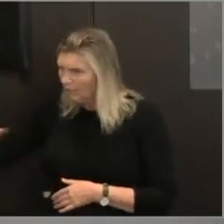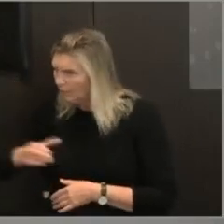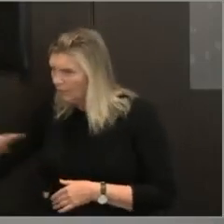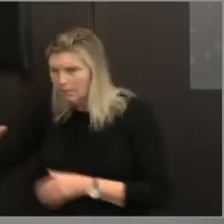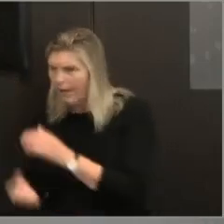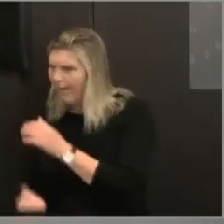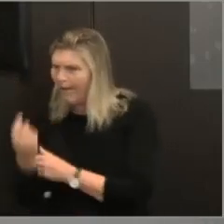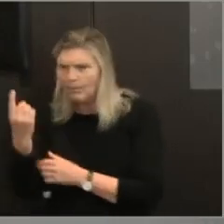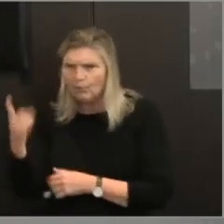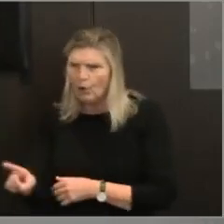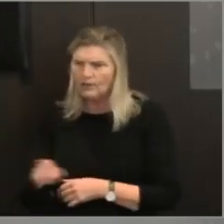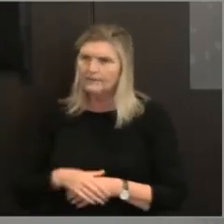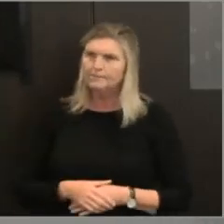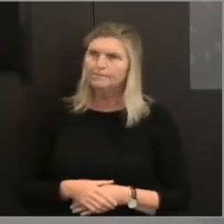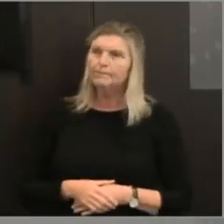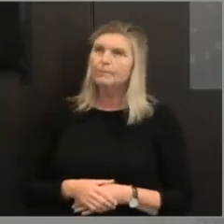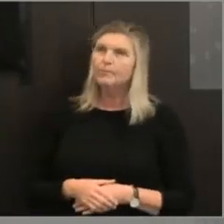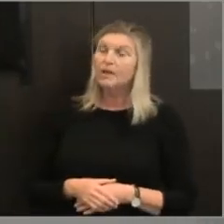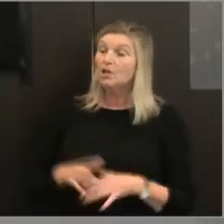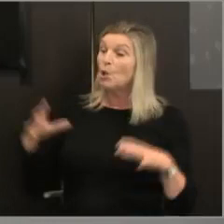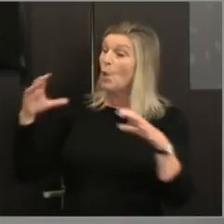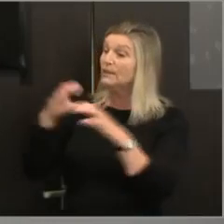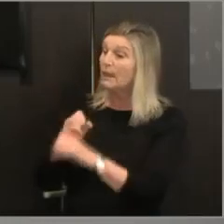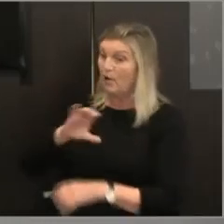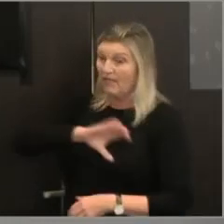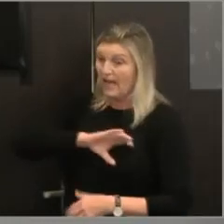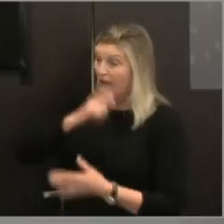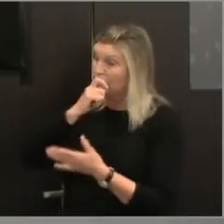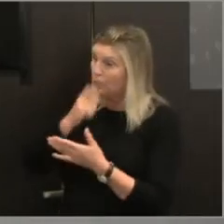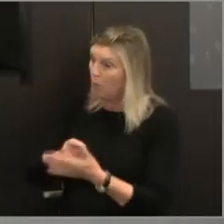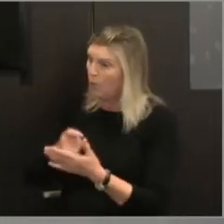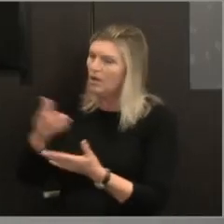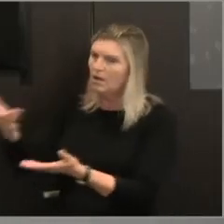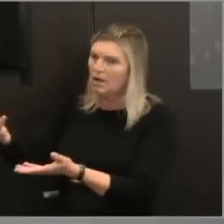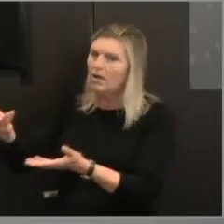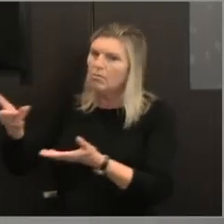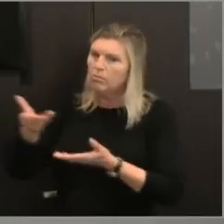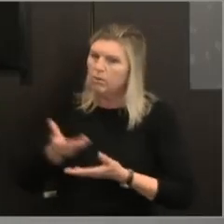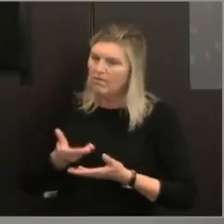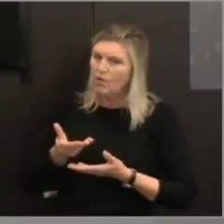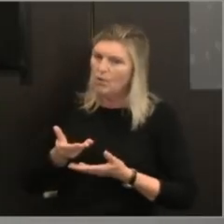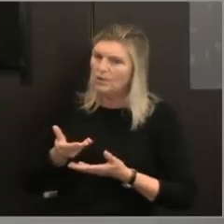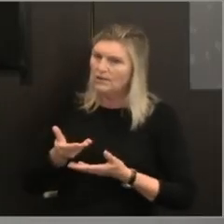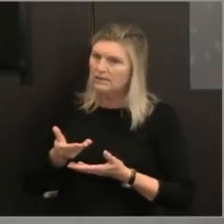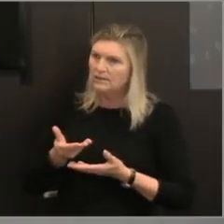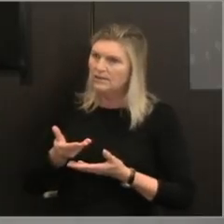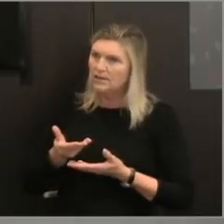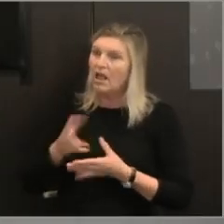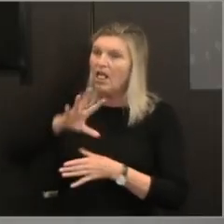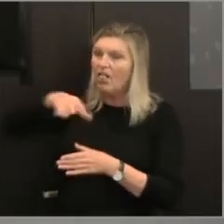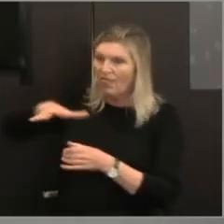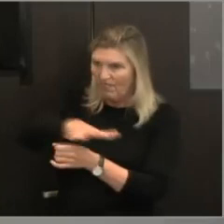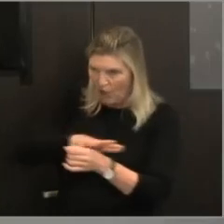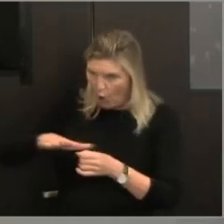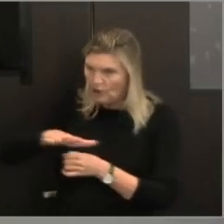summary of the Canadian inquiry's report, as it provides the transnational colonising context referred